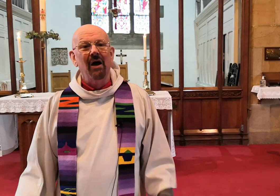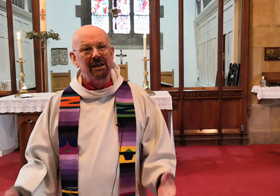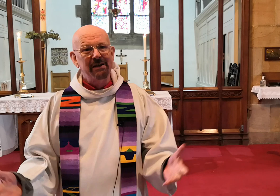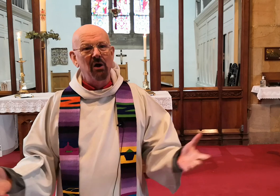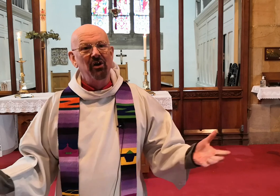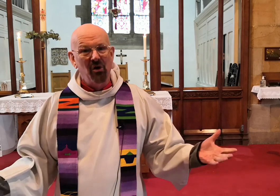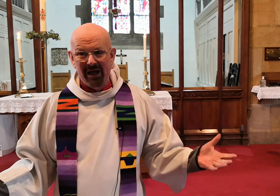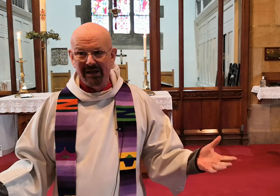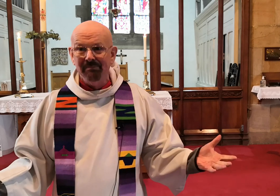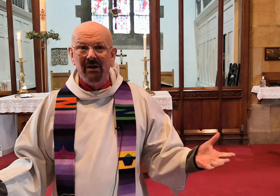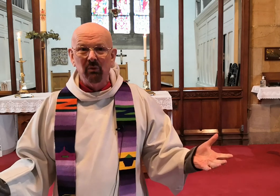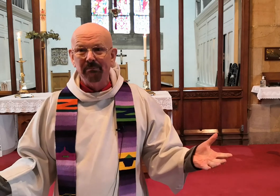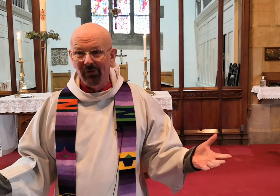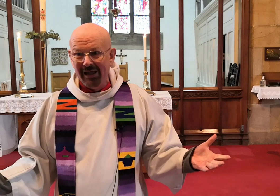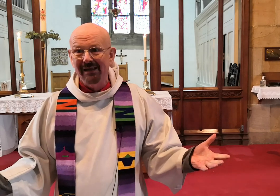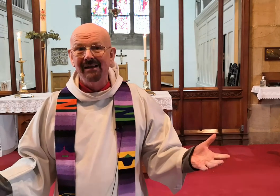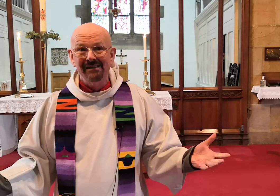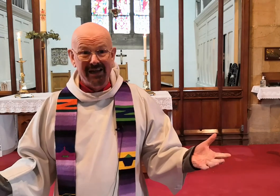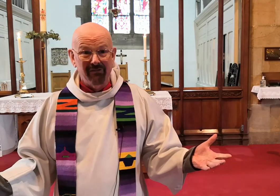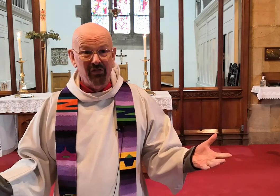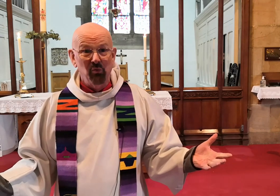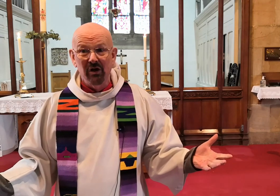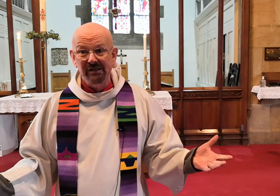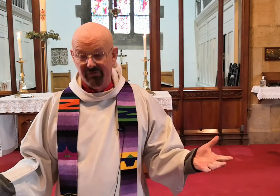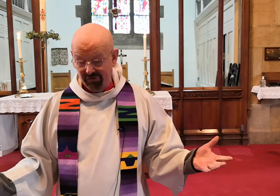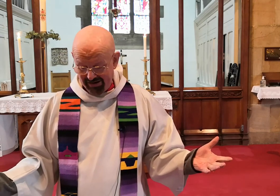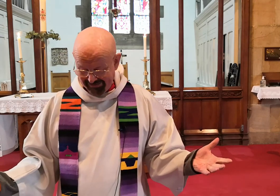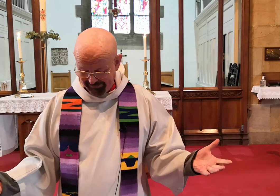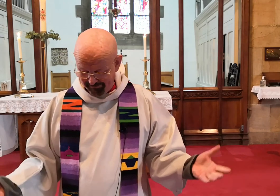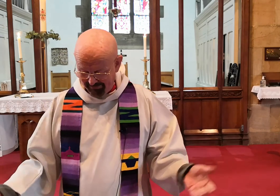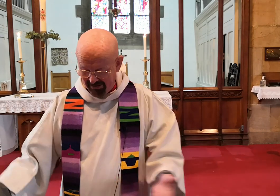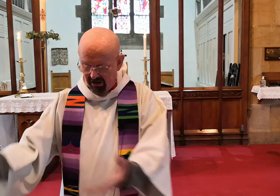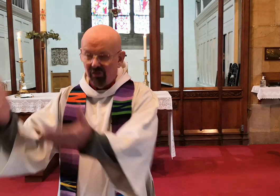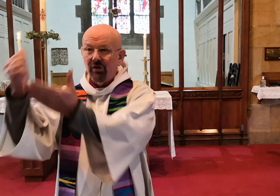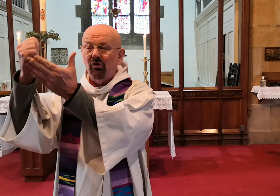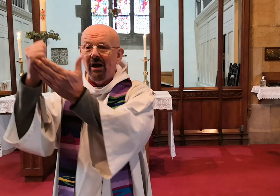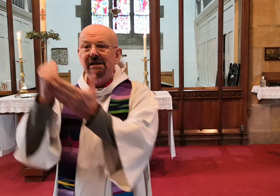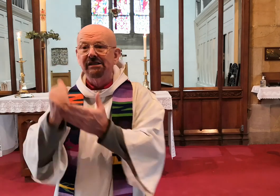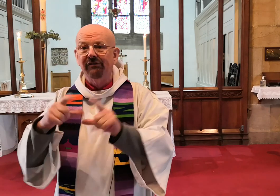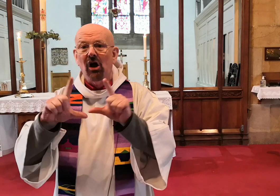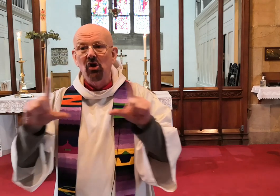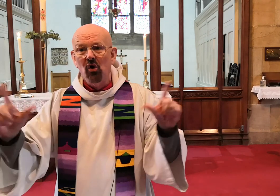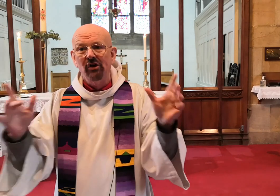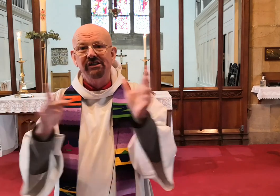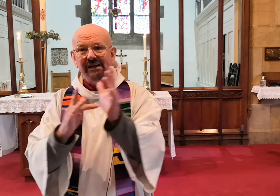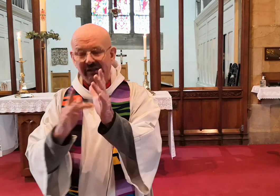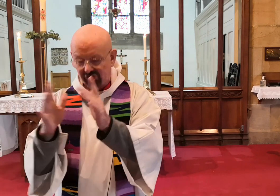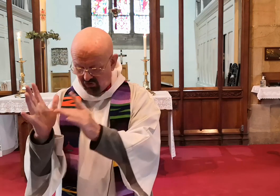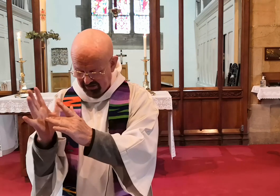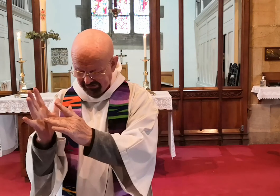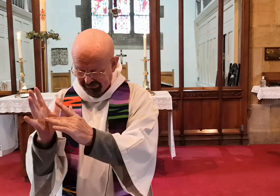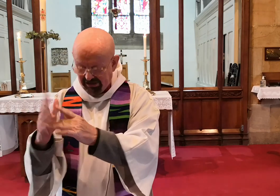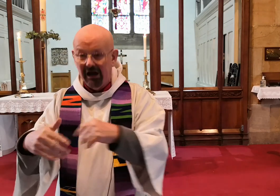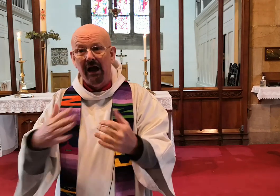And so, as we go on our way, we pray together the words of the grace. The grace of our Lord